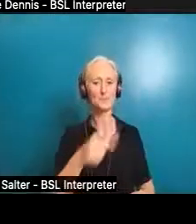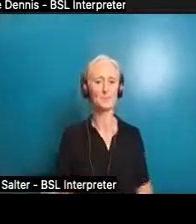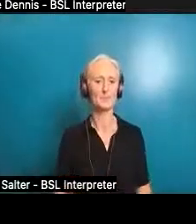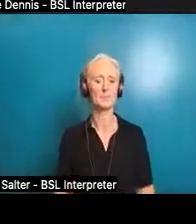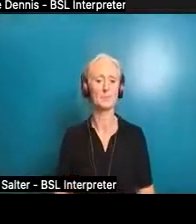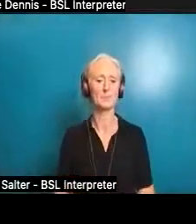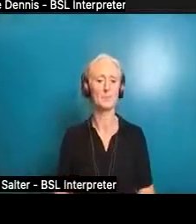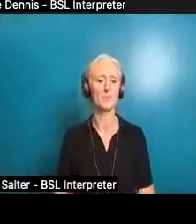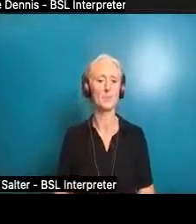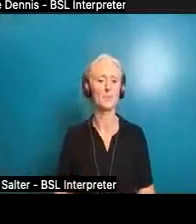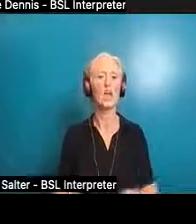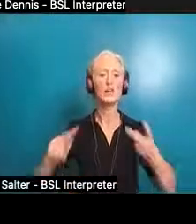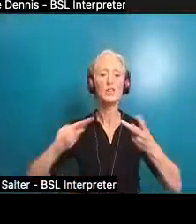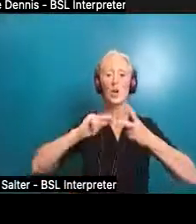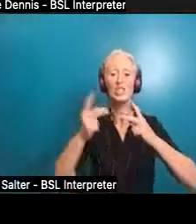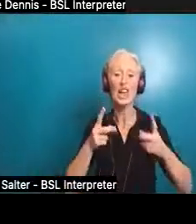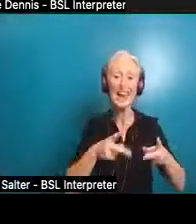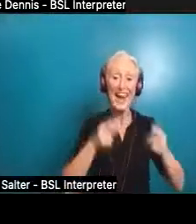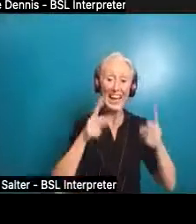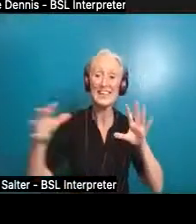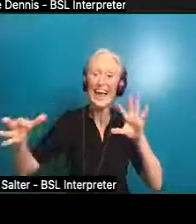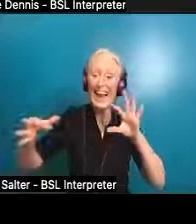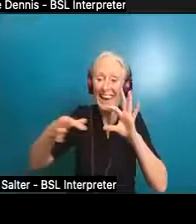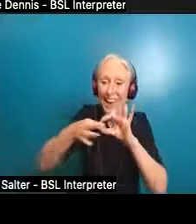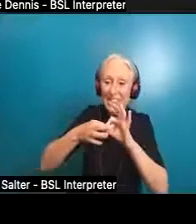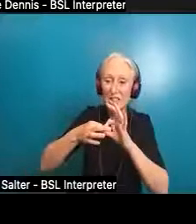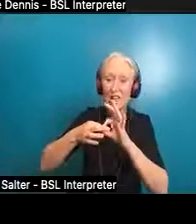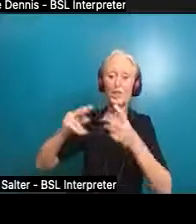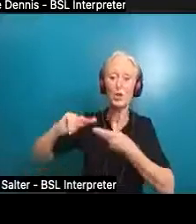Gene editing for genetic eye diseases.